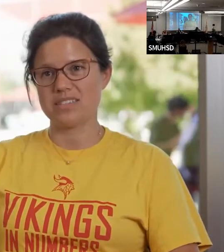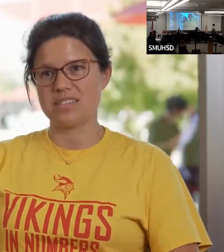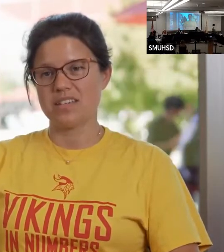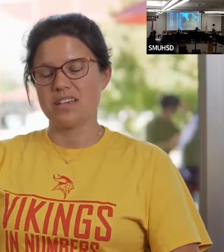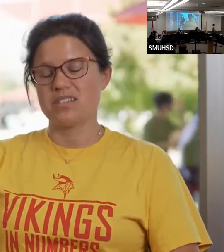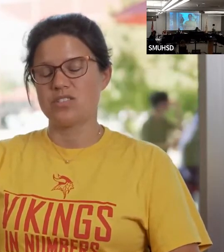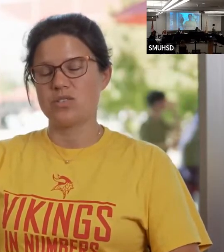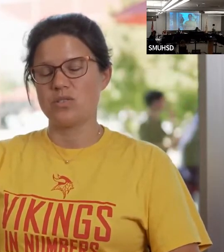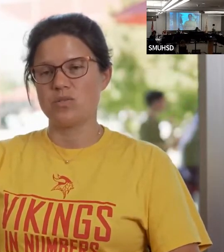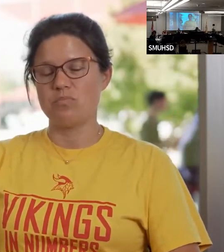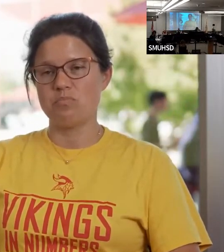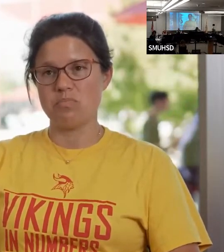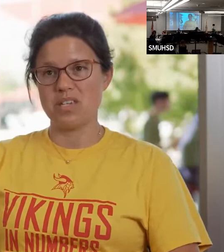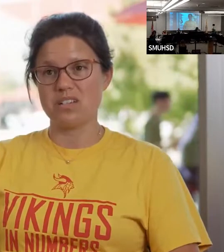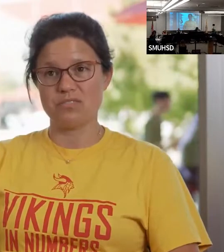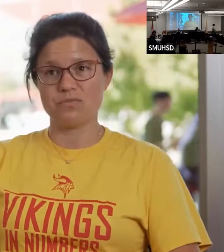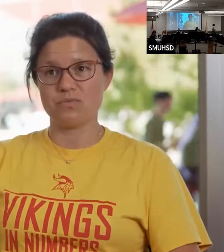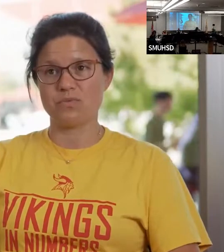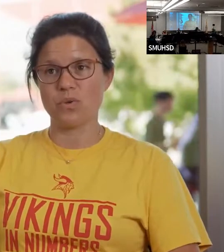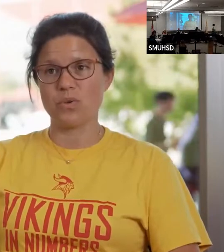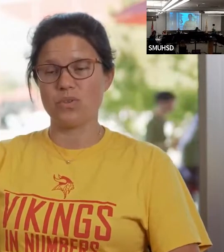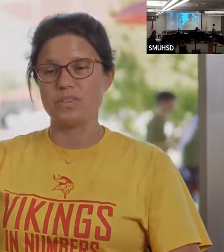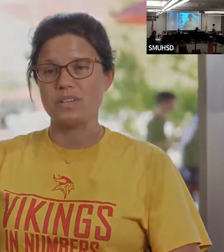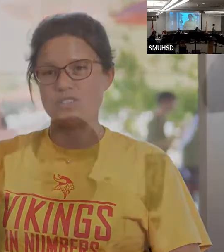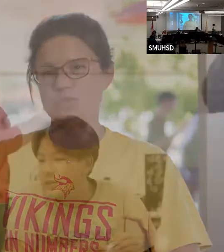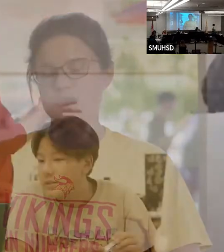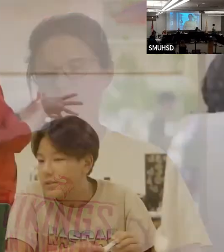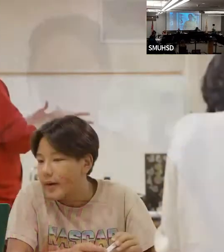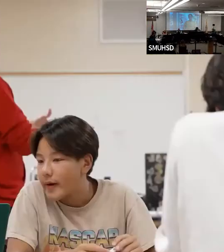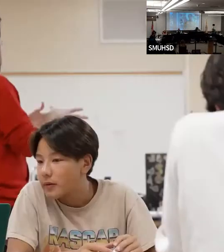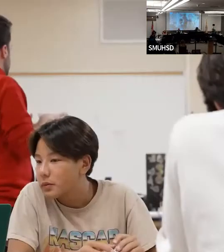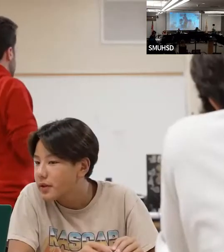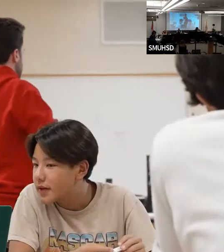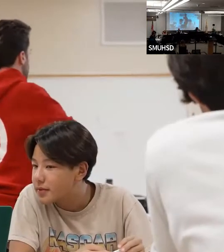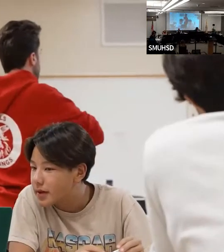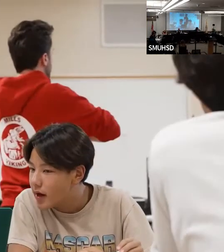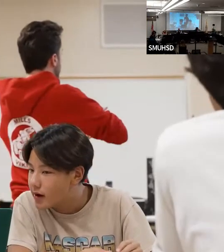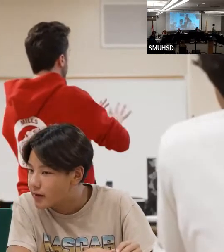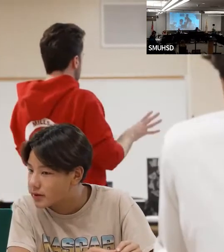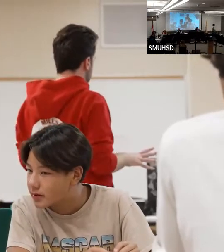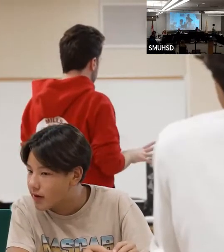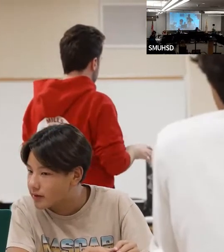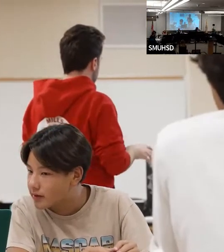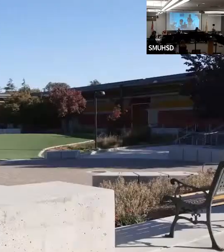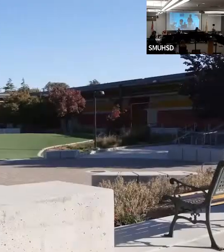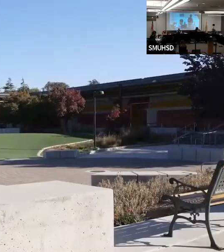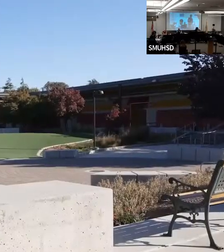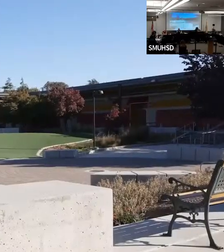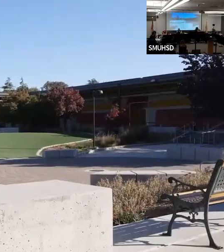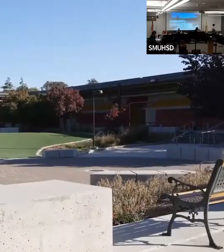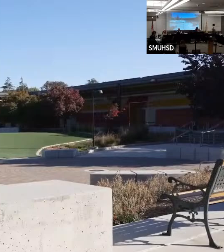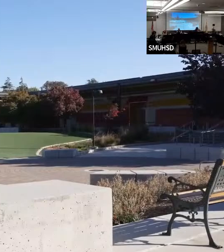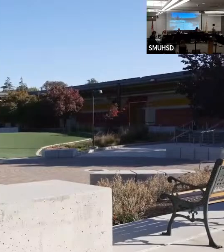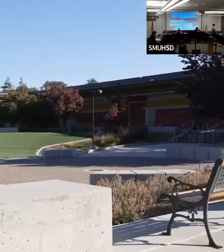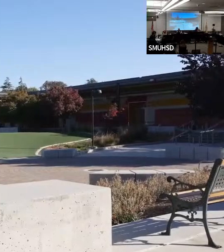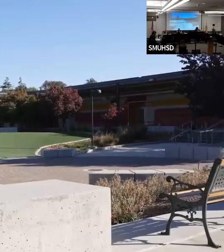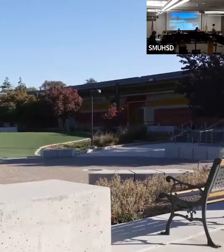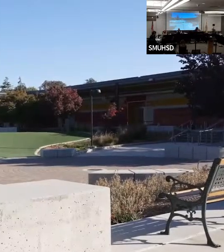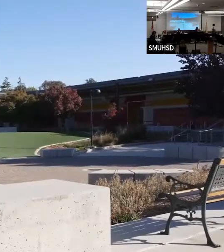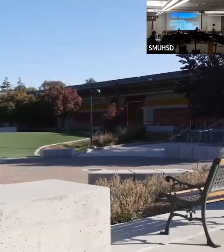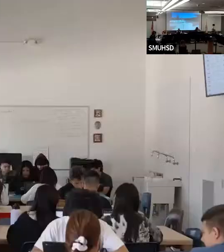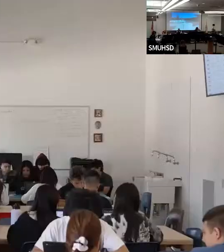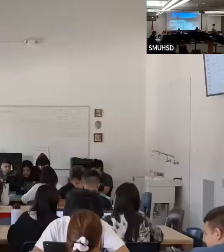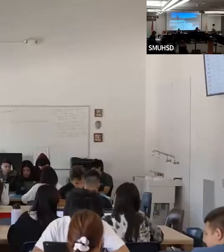the space to be their full and true selves. I really love being on campus. I think